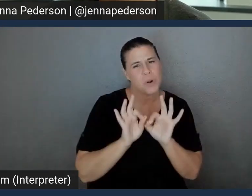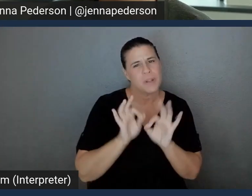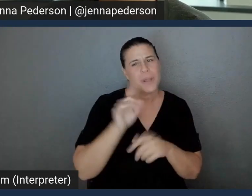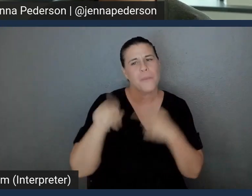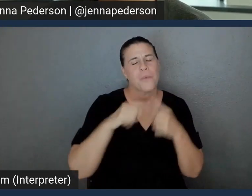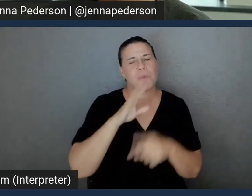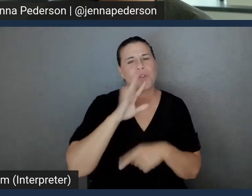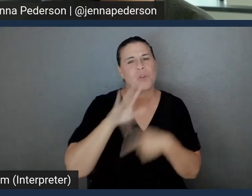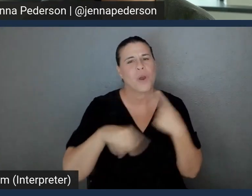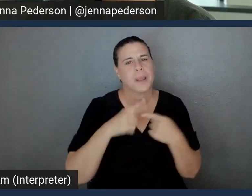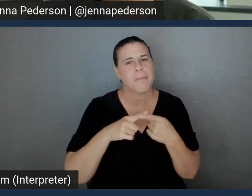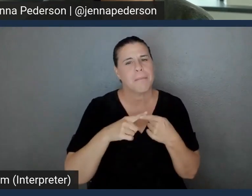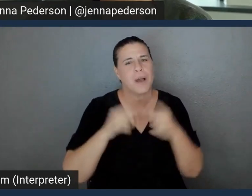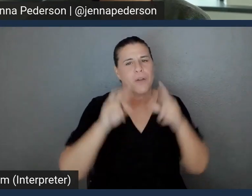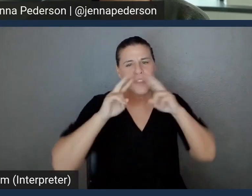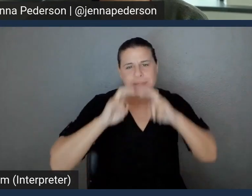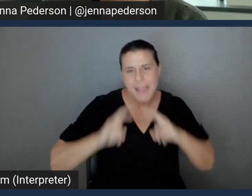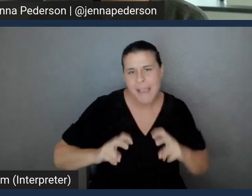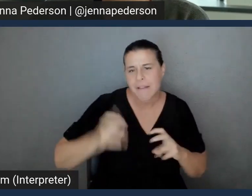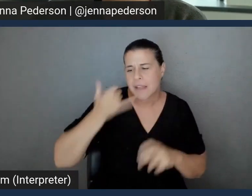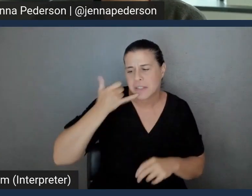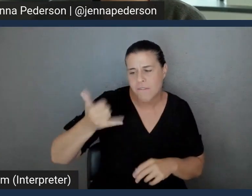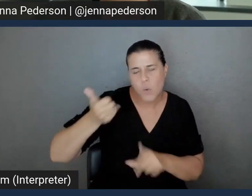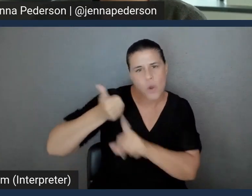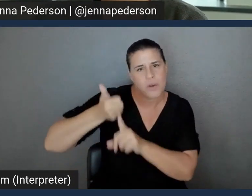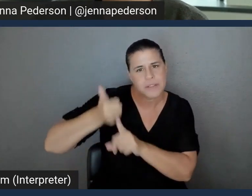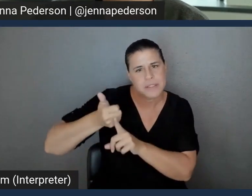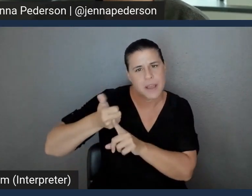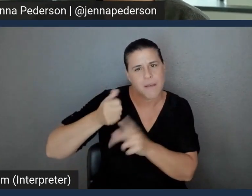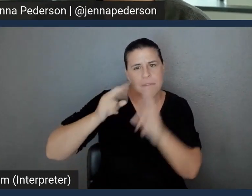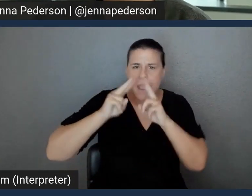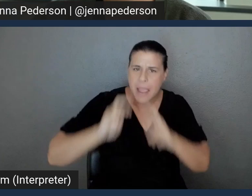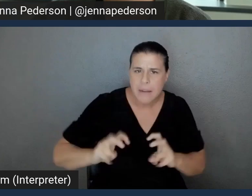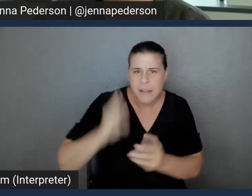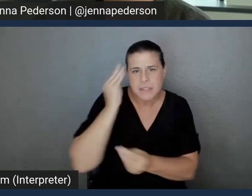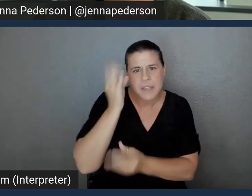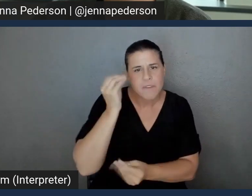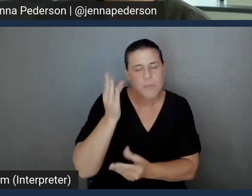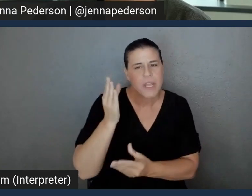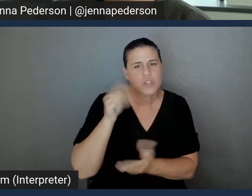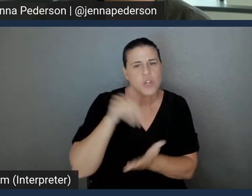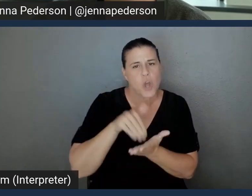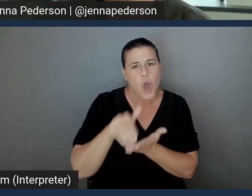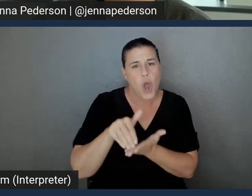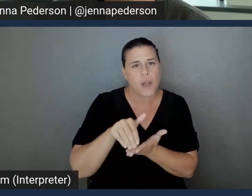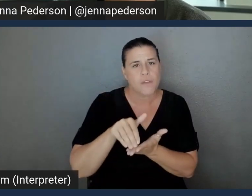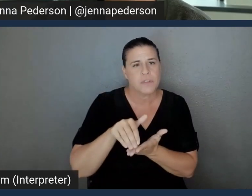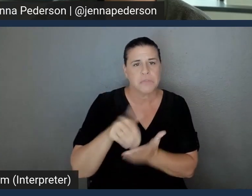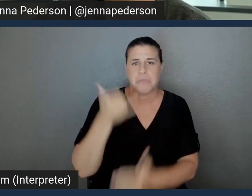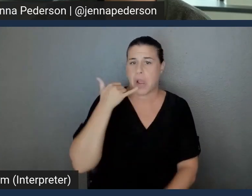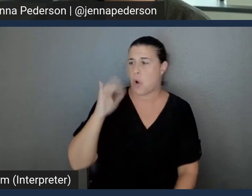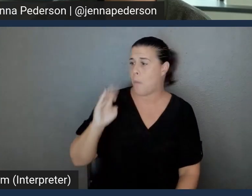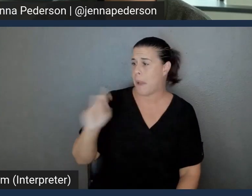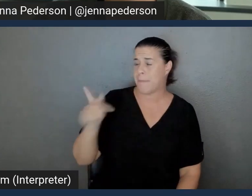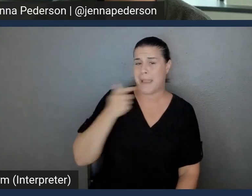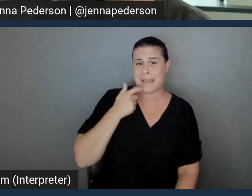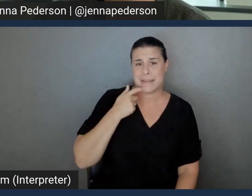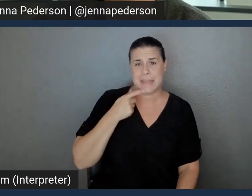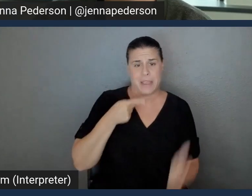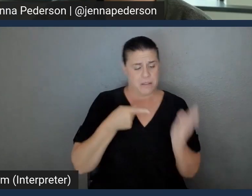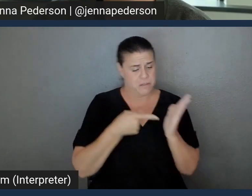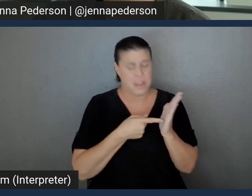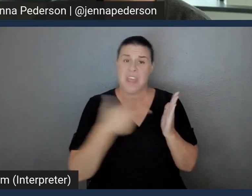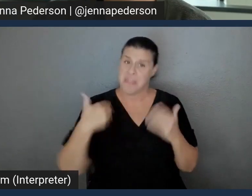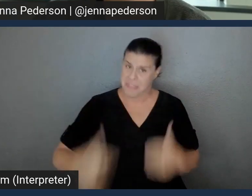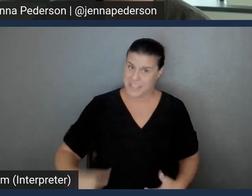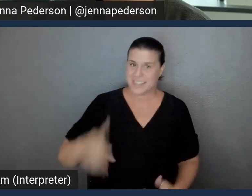about this analyzing phone calls, analyzing information, a lot of times when I call up my bank and say, this is Darko